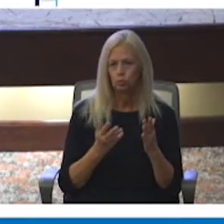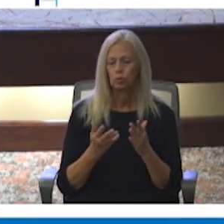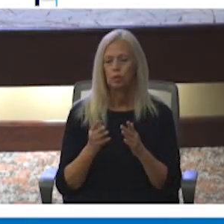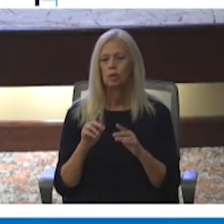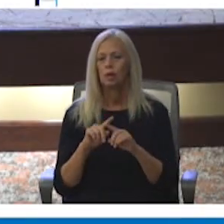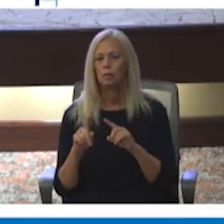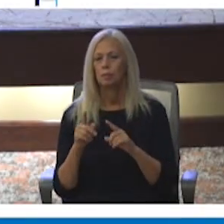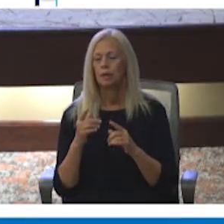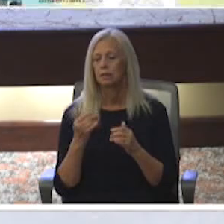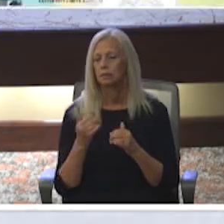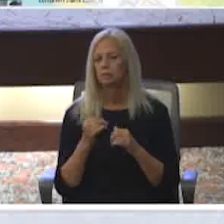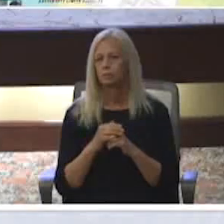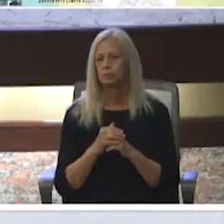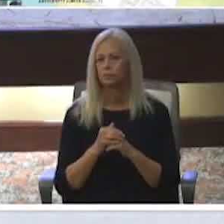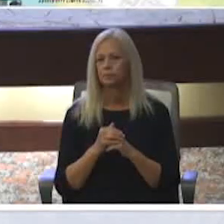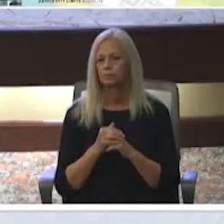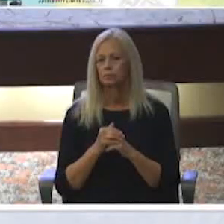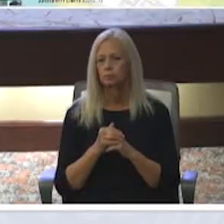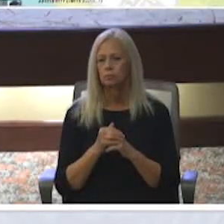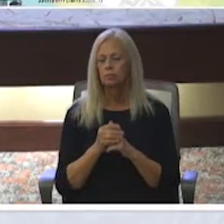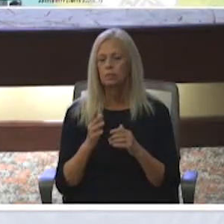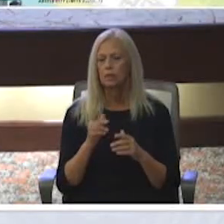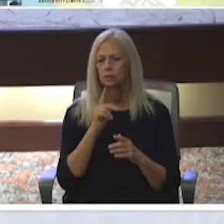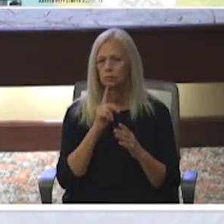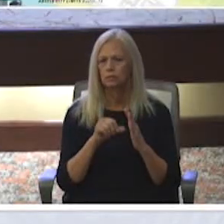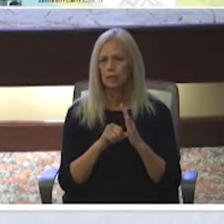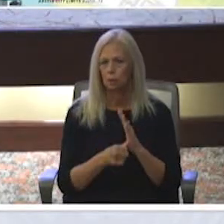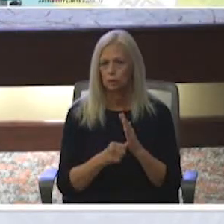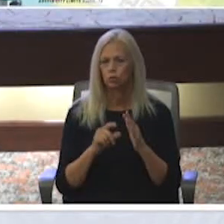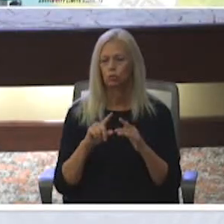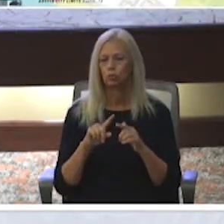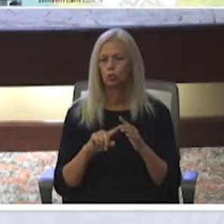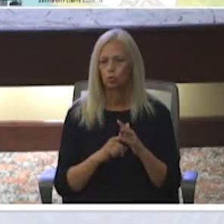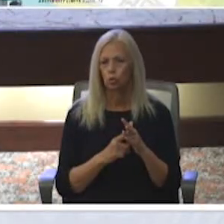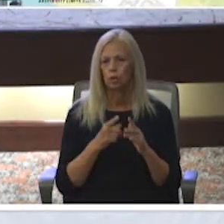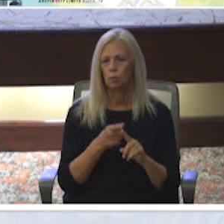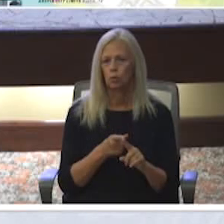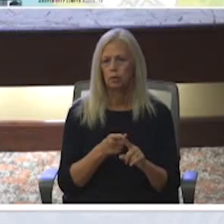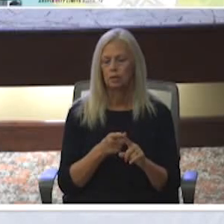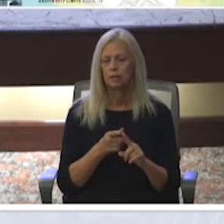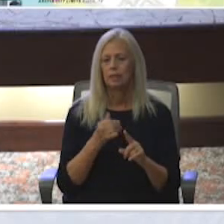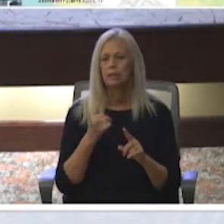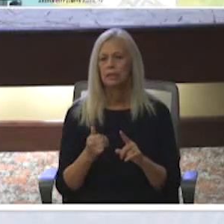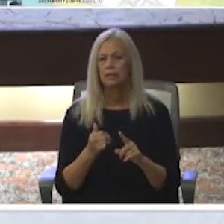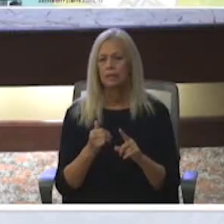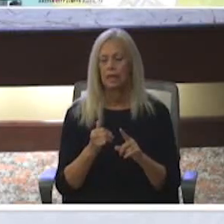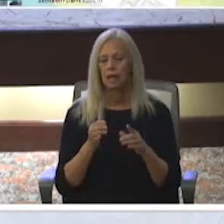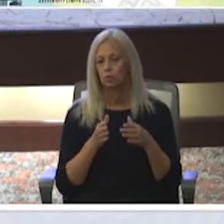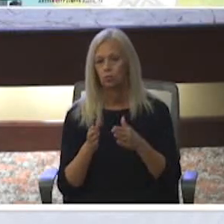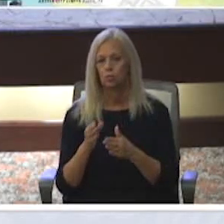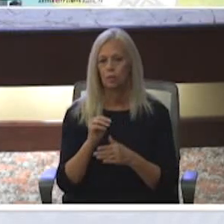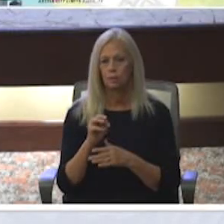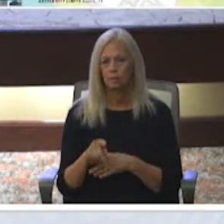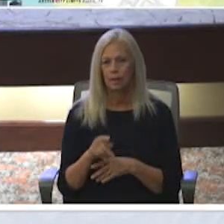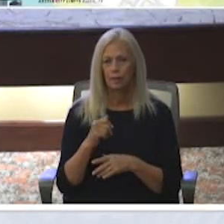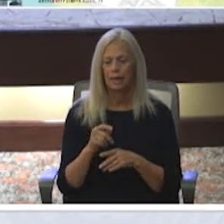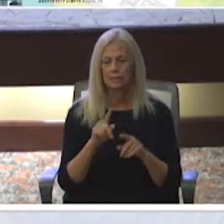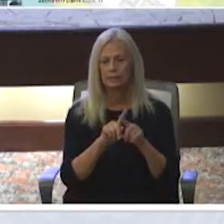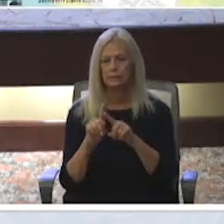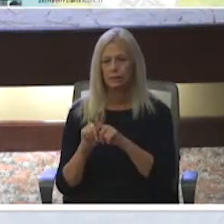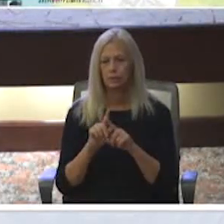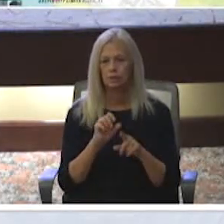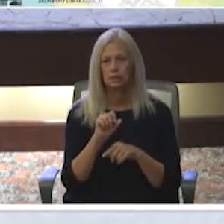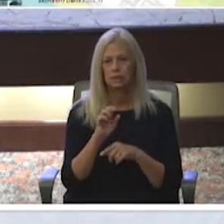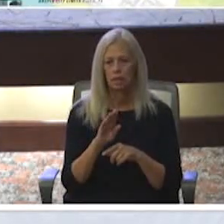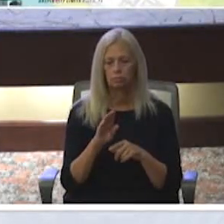set the bar high. So that's an impressive starting point. Now, the strategic roadmap identified different sub-geographies within the